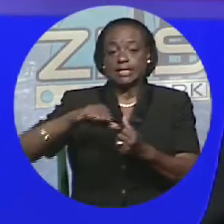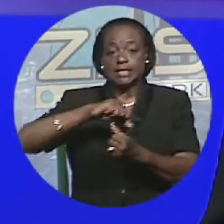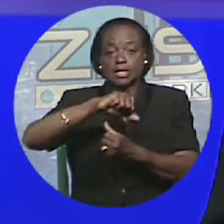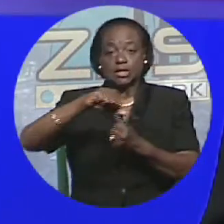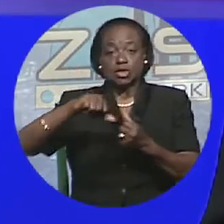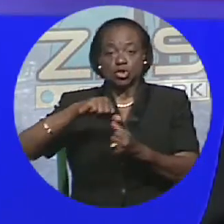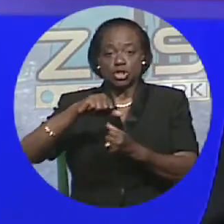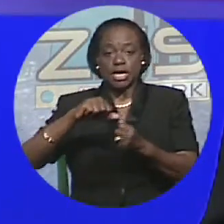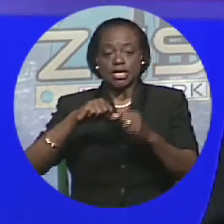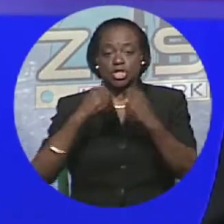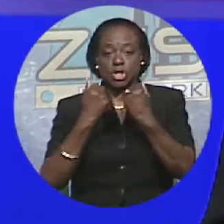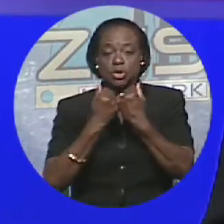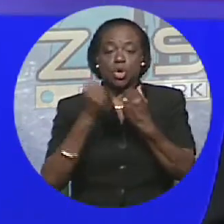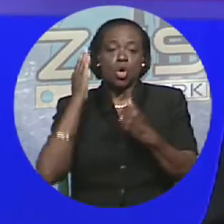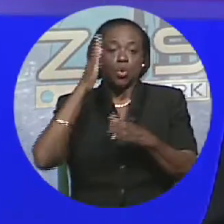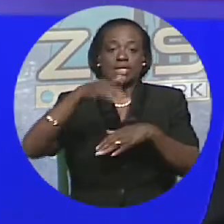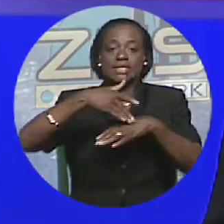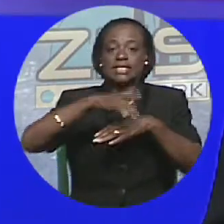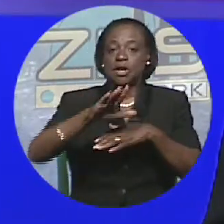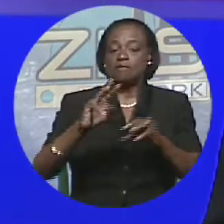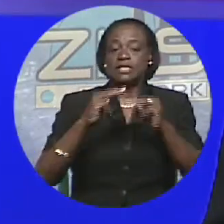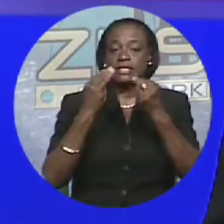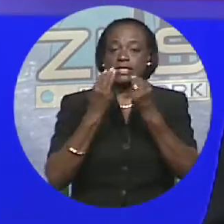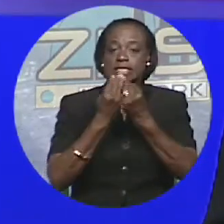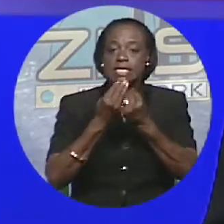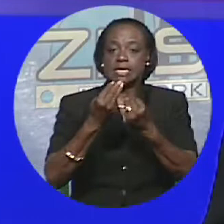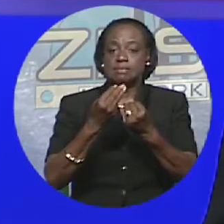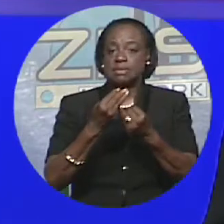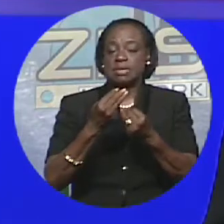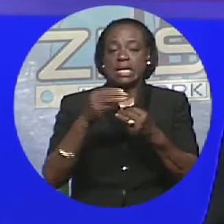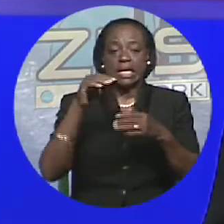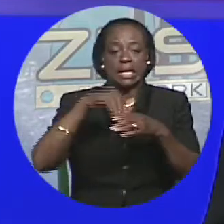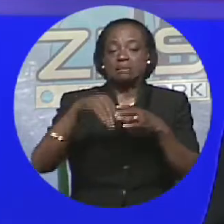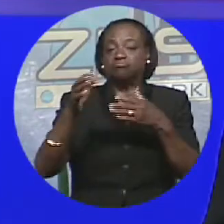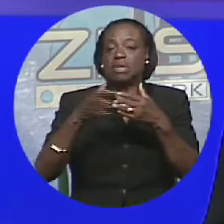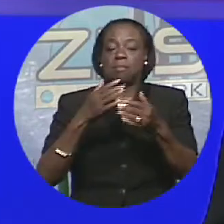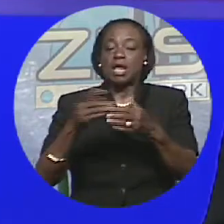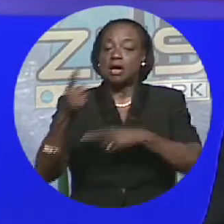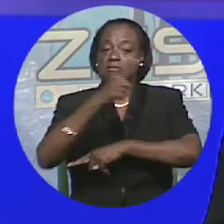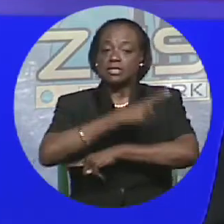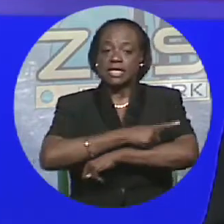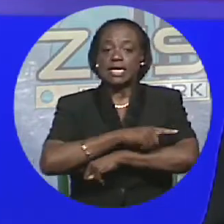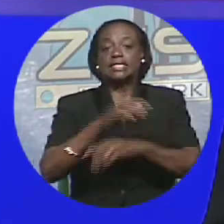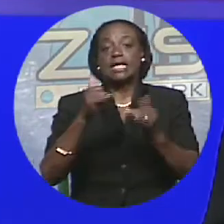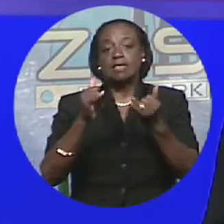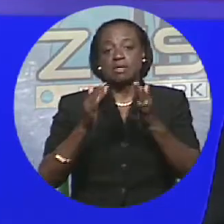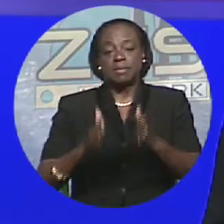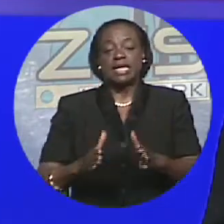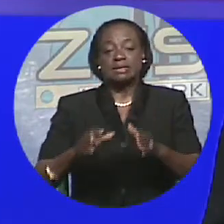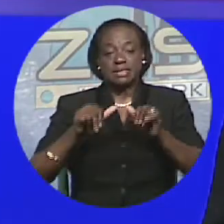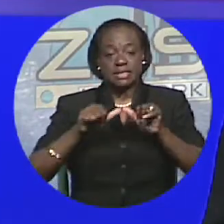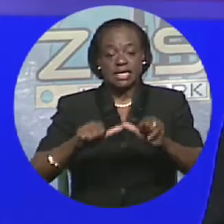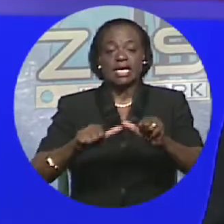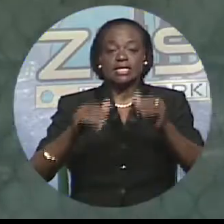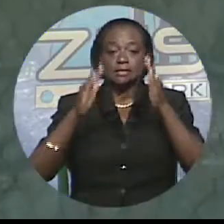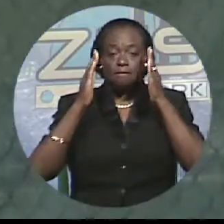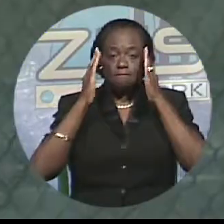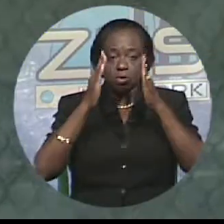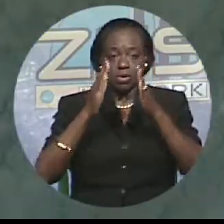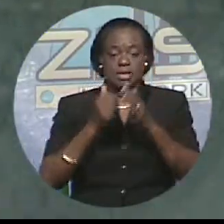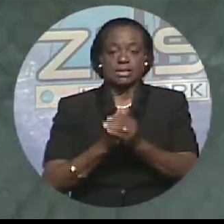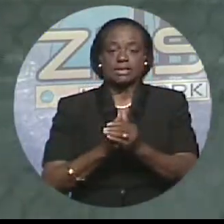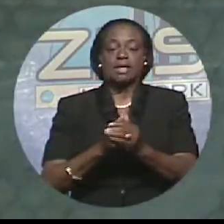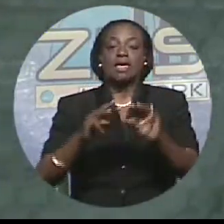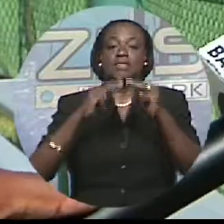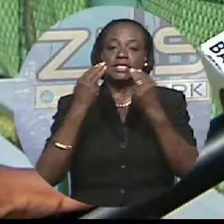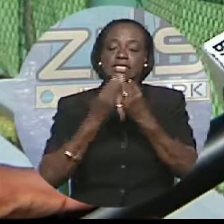Cup team in a matter of days. And as Kelsey Johnson tells us, the players remain focused amid some criticism. The team